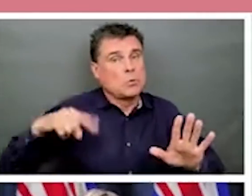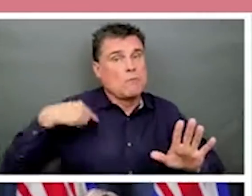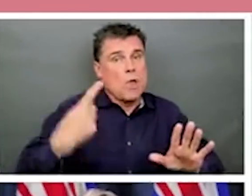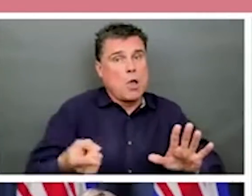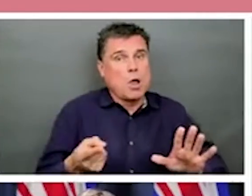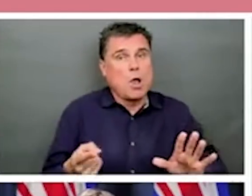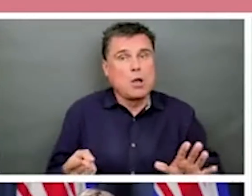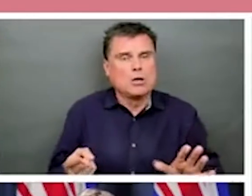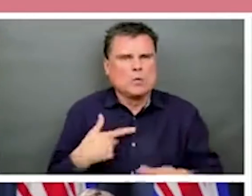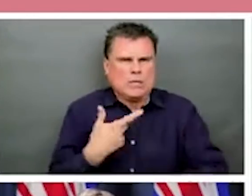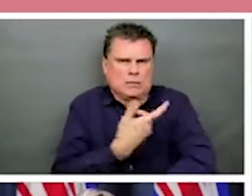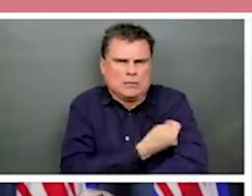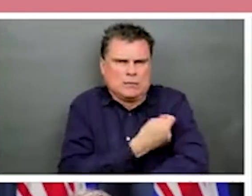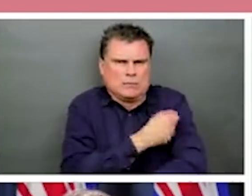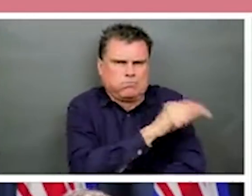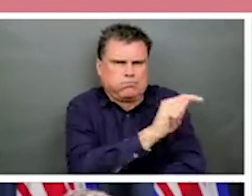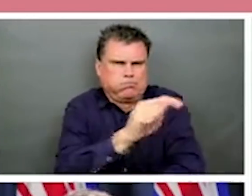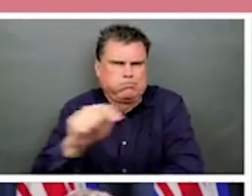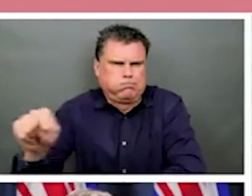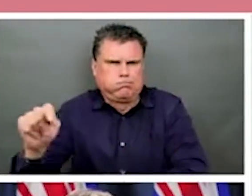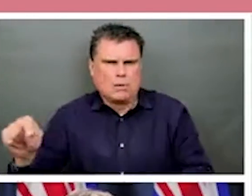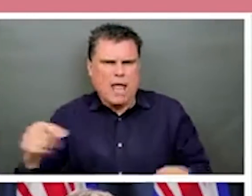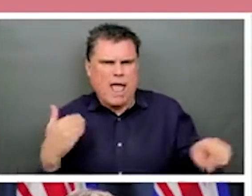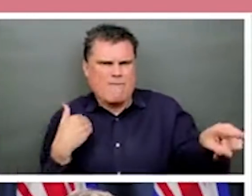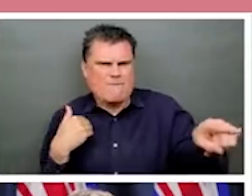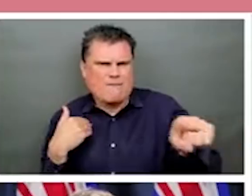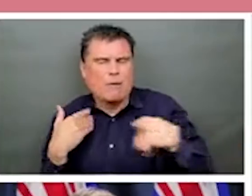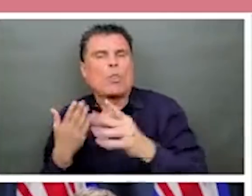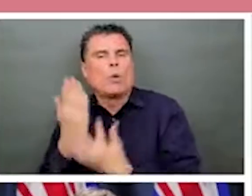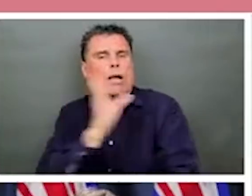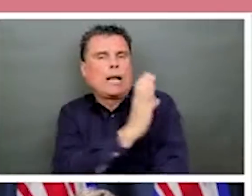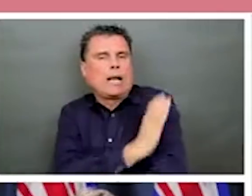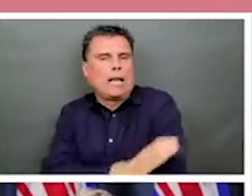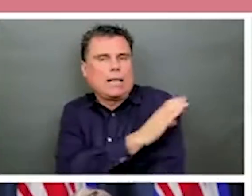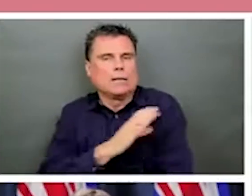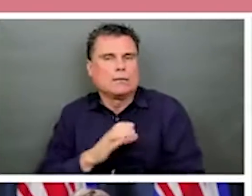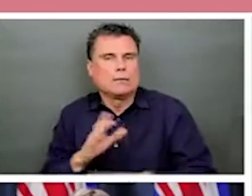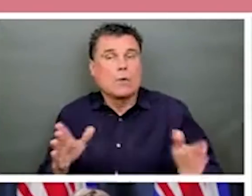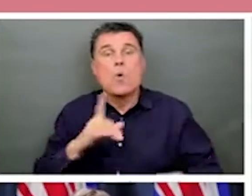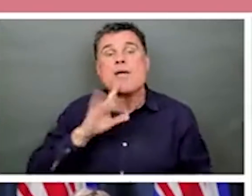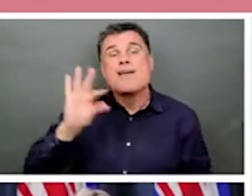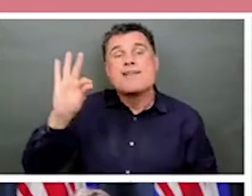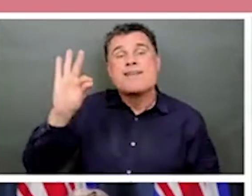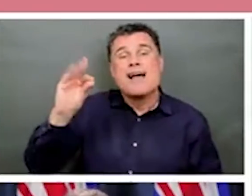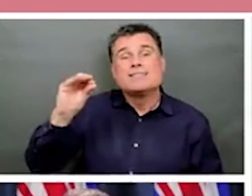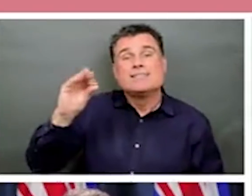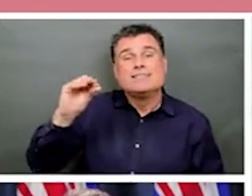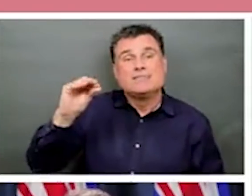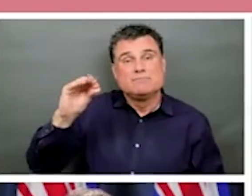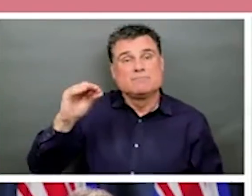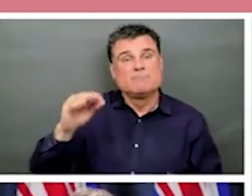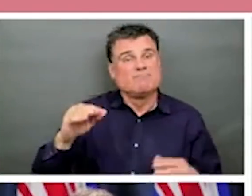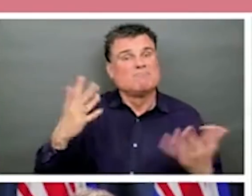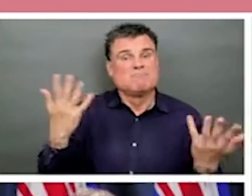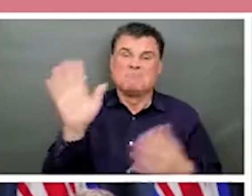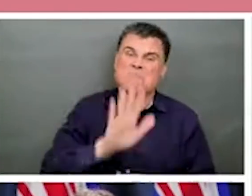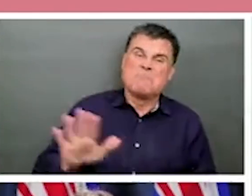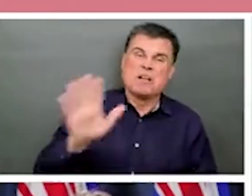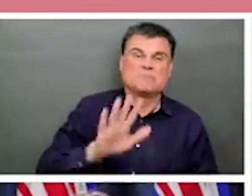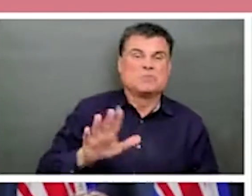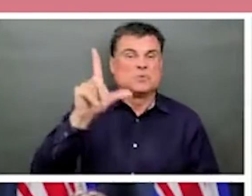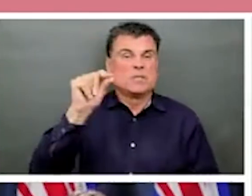our population in their 80s and 90s, we're doing about 20,000 vaccinations a